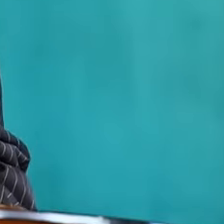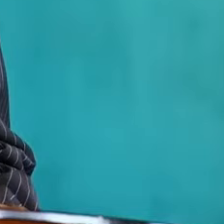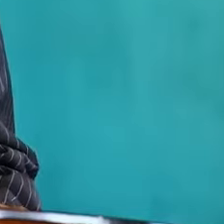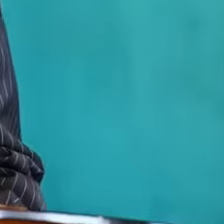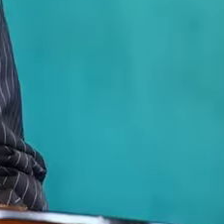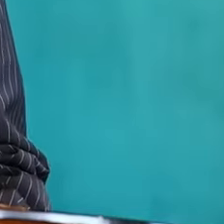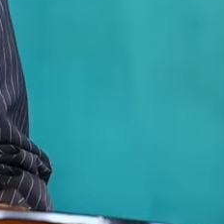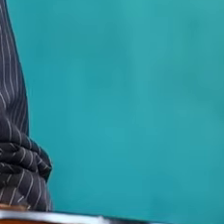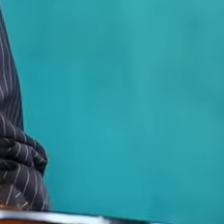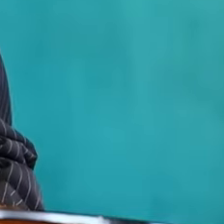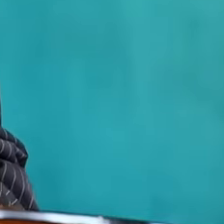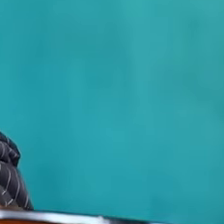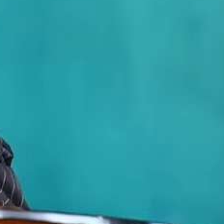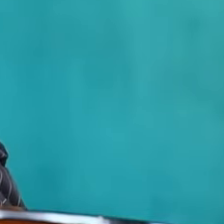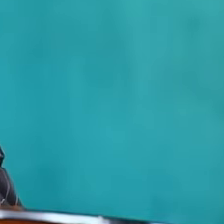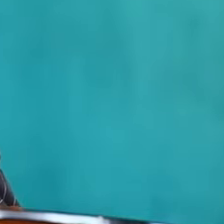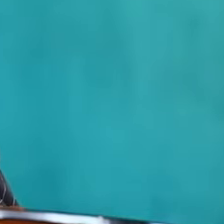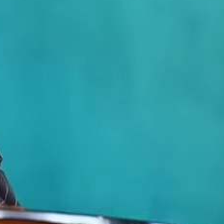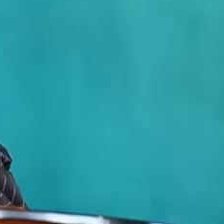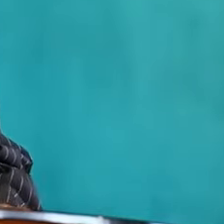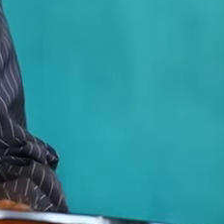But she invited herself.